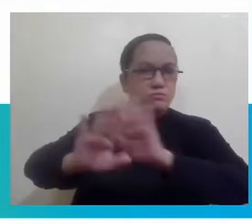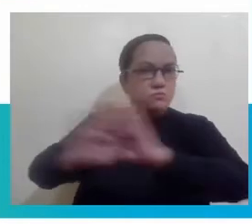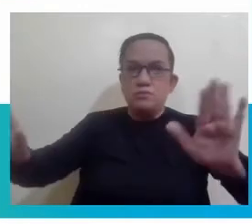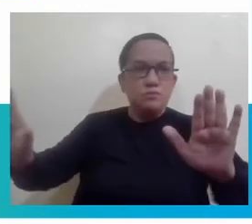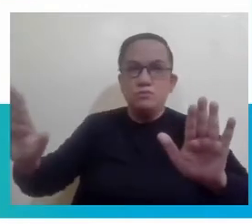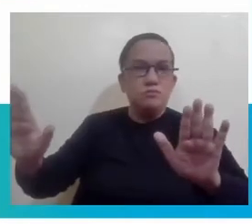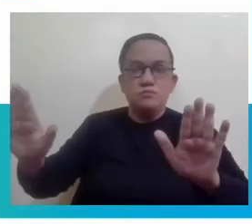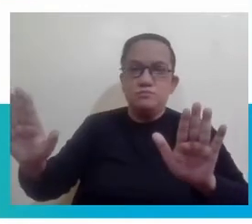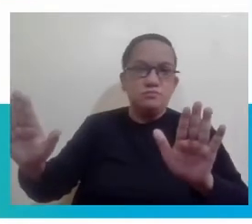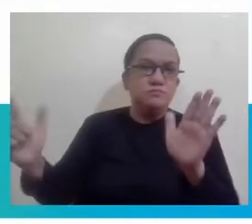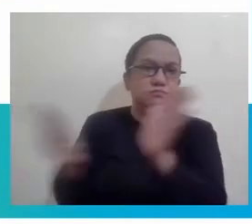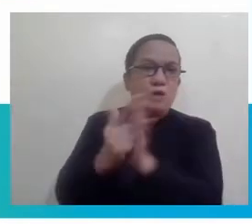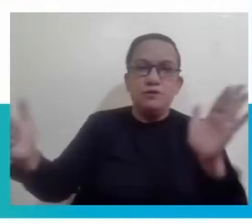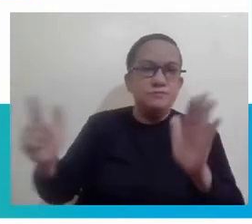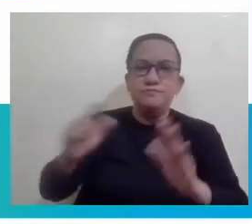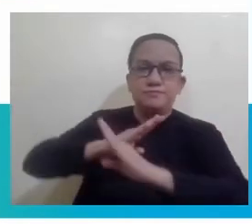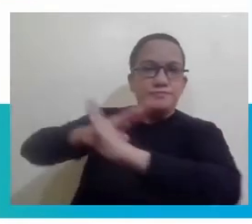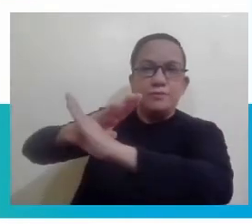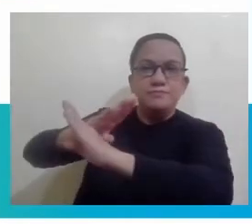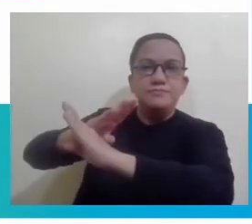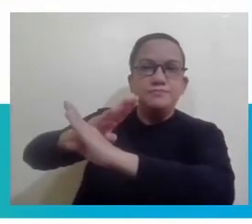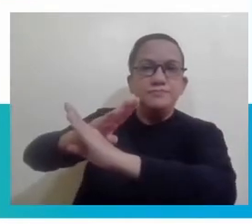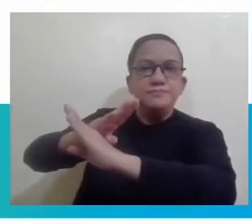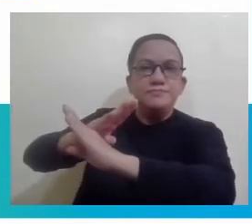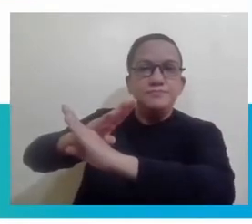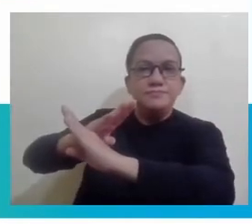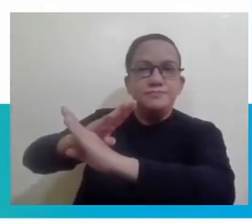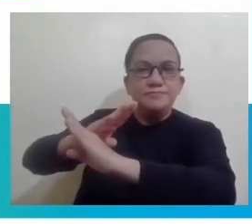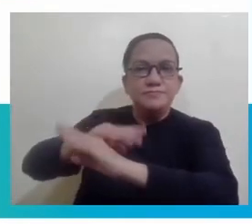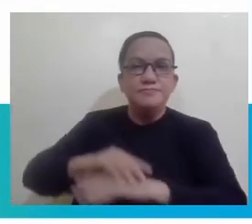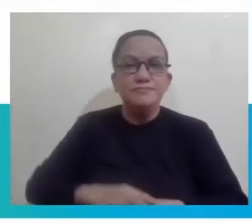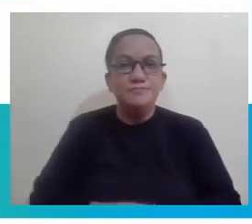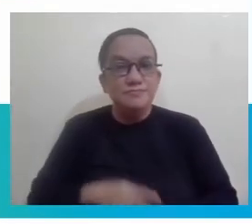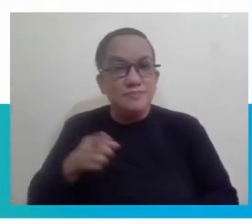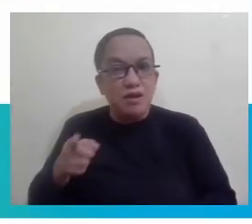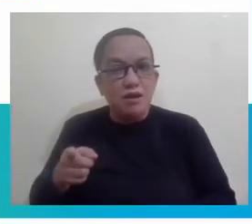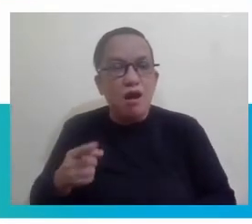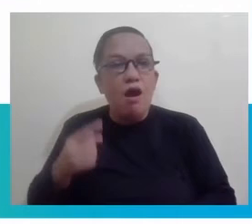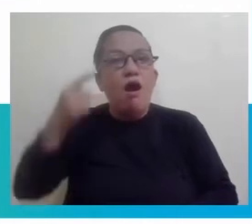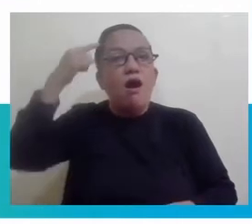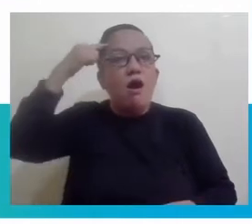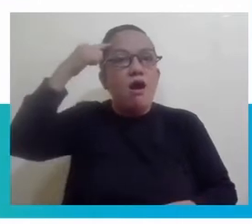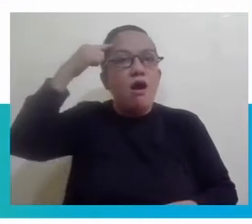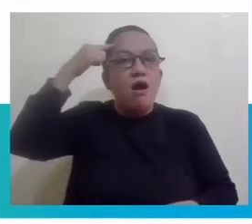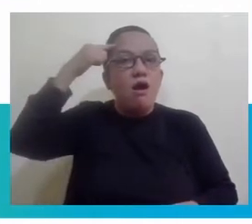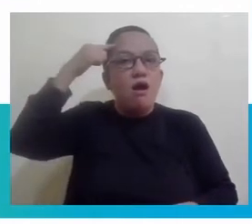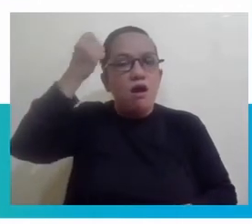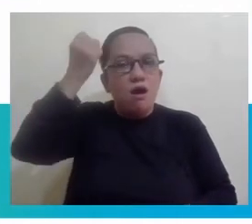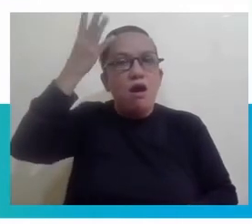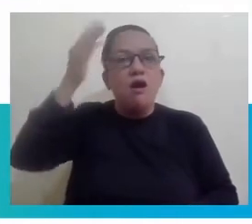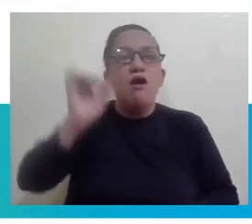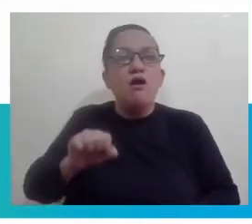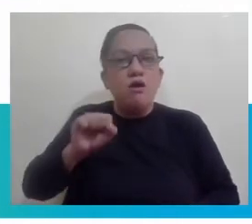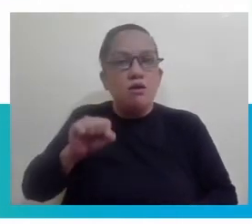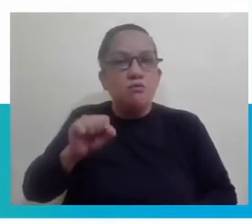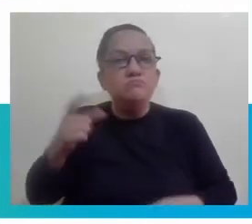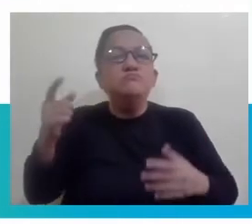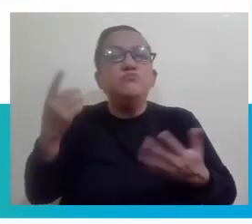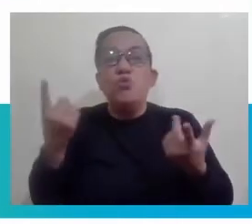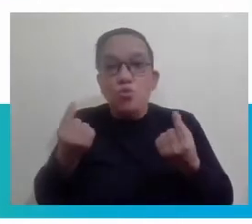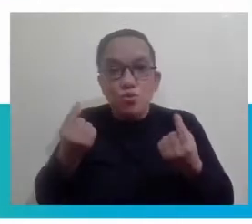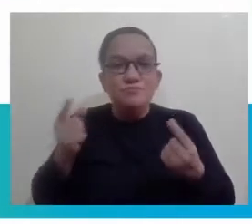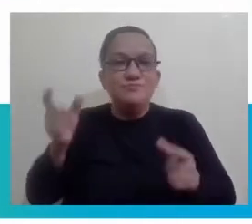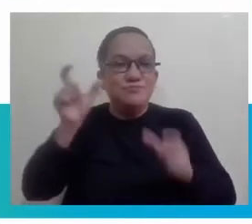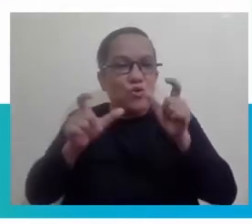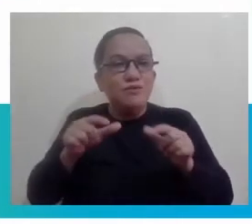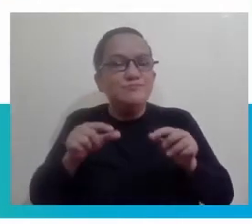a pandemic for them to realize that they could. And this type of tourism, instead of the harder, bigger, faster type, it's more of a slower